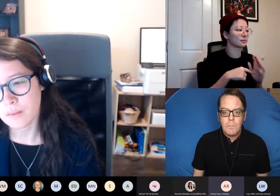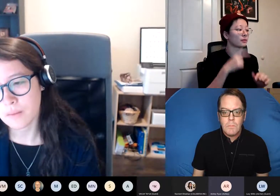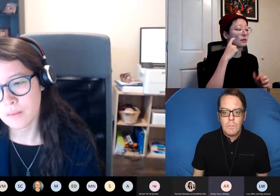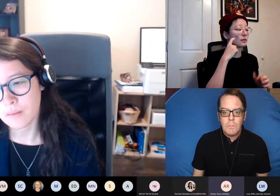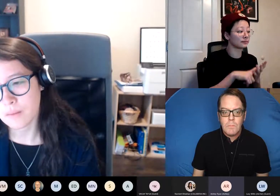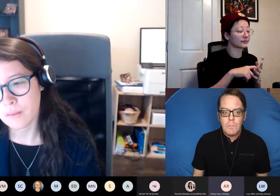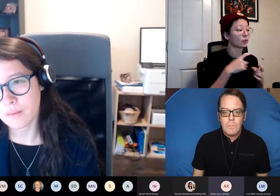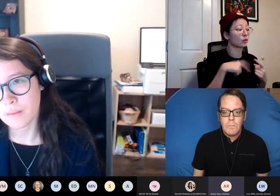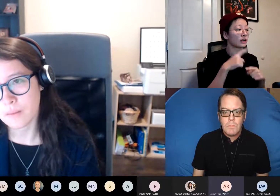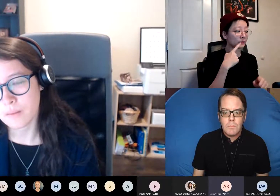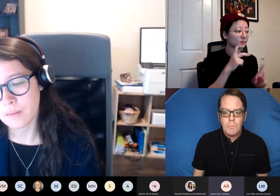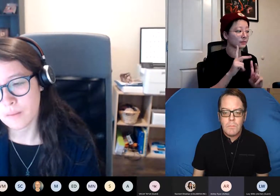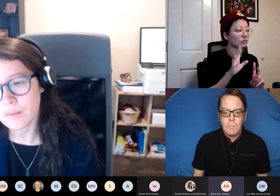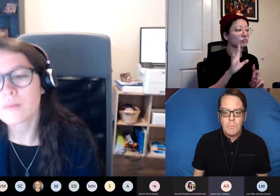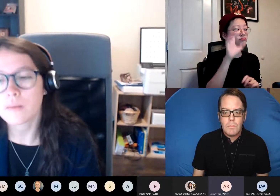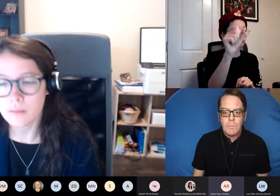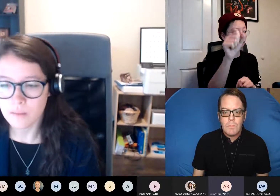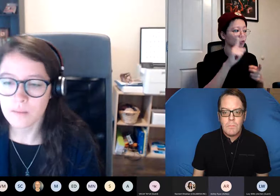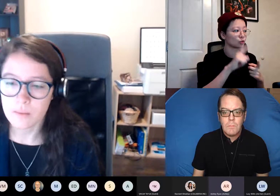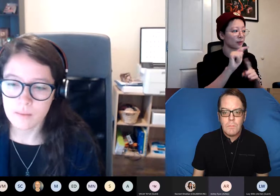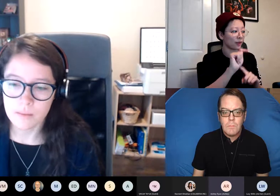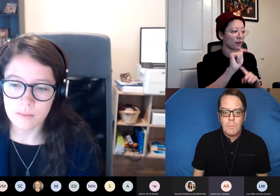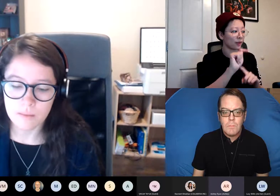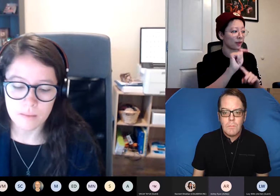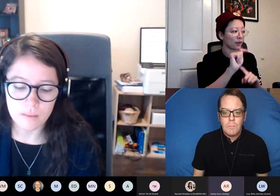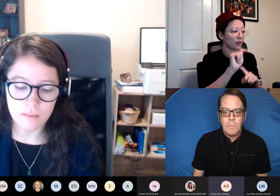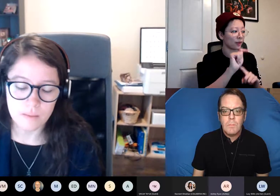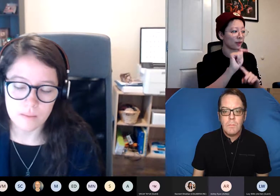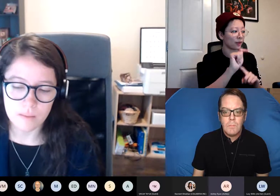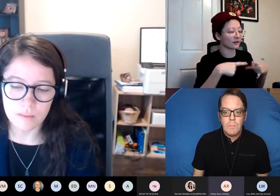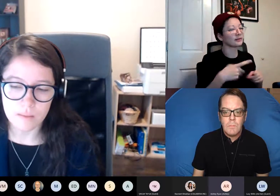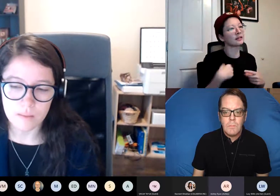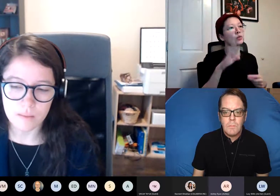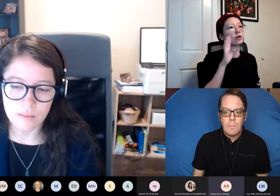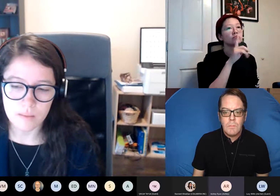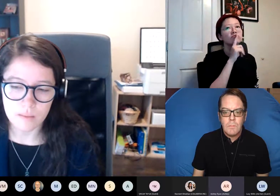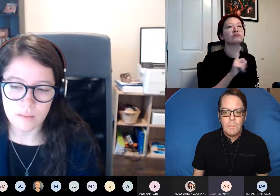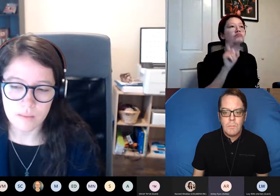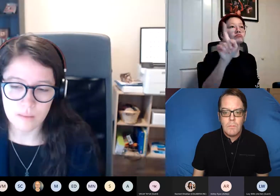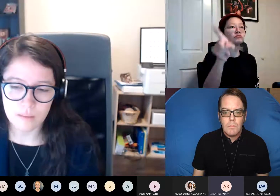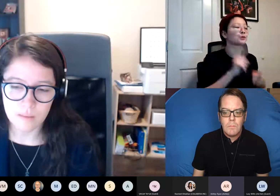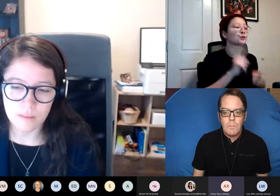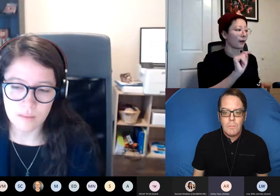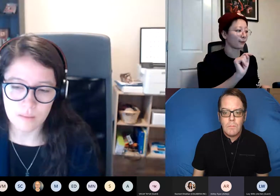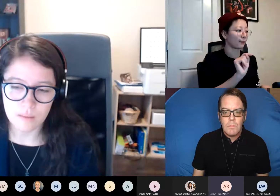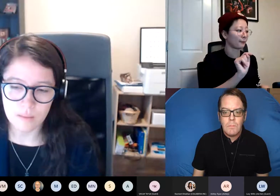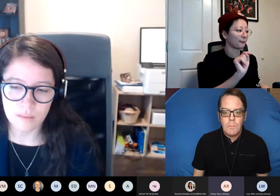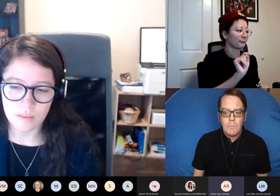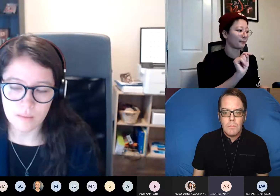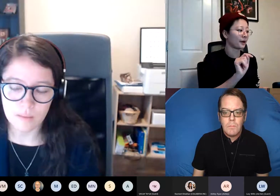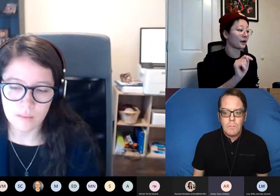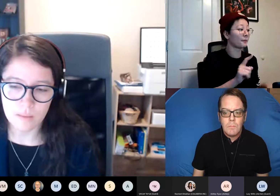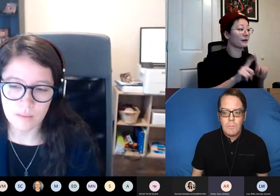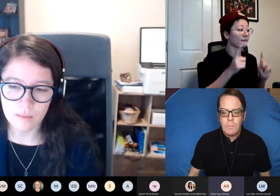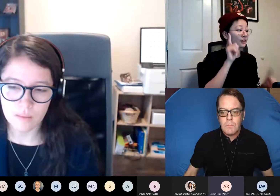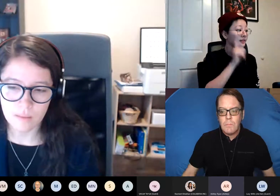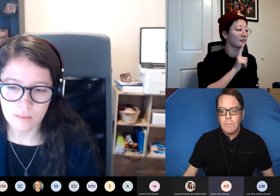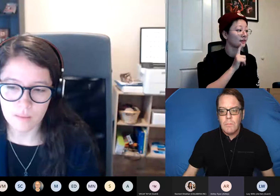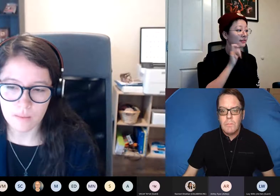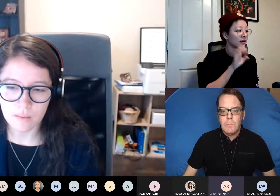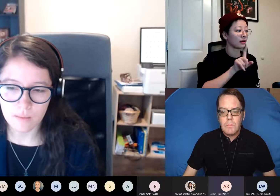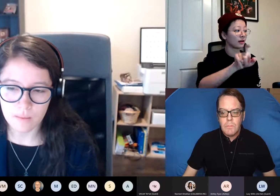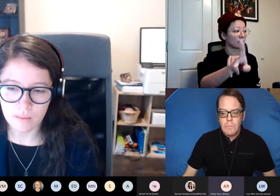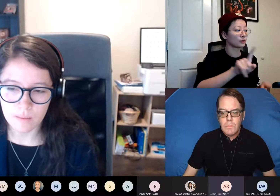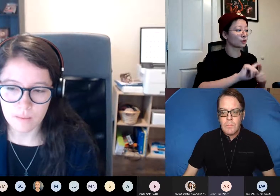specific rules of behavior. For example, you'll notice when hearing people leave a social setting to use the restroom,